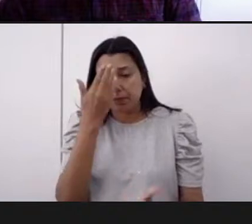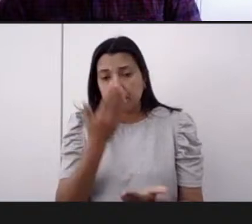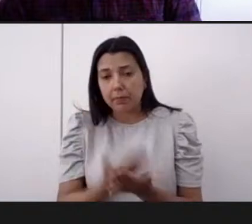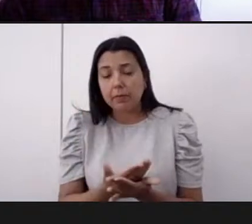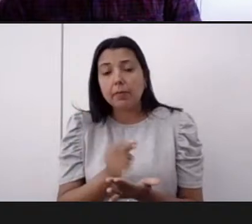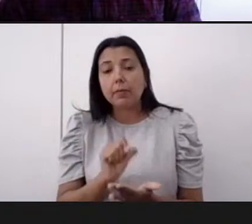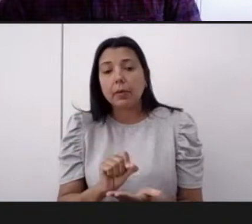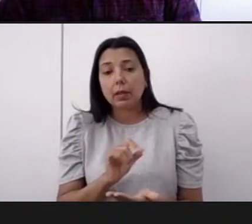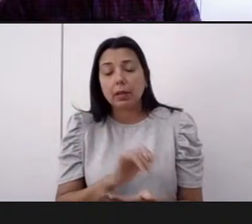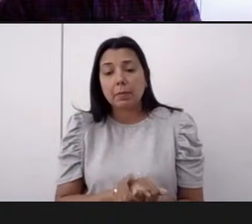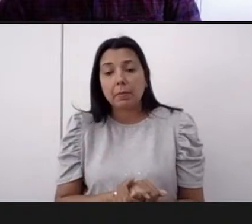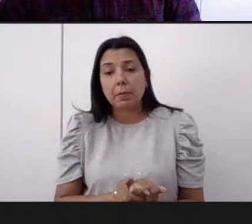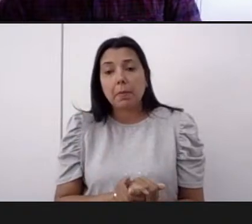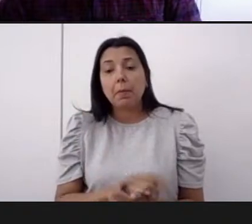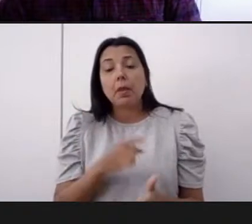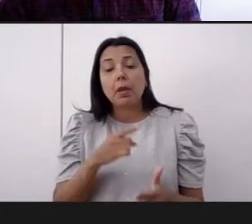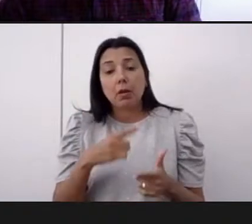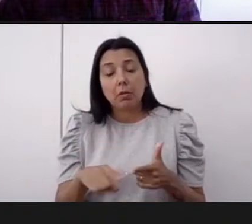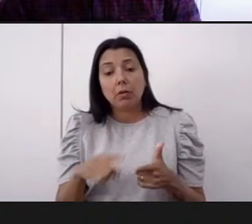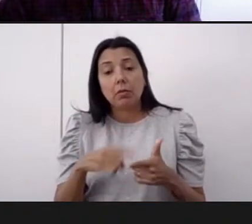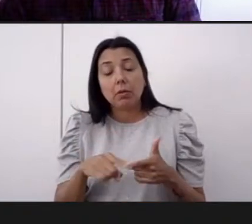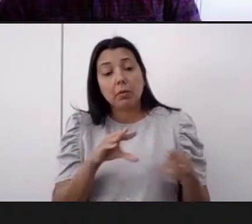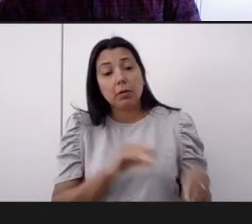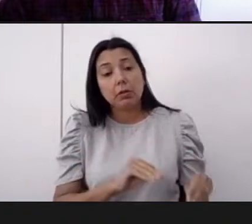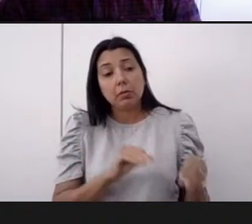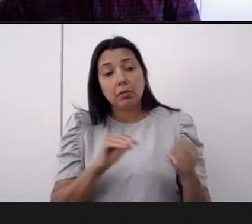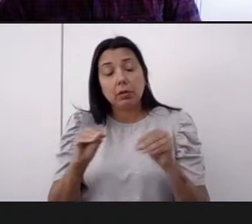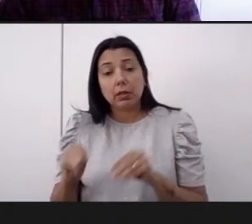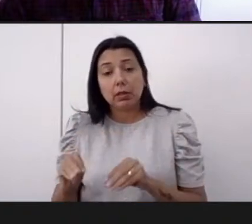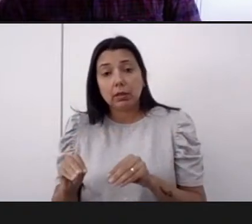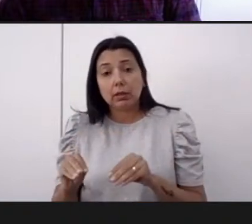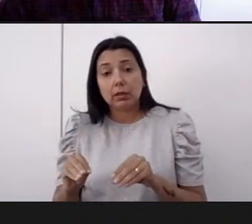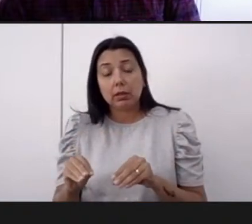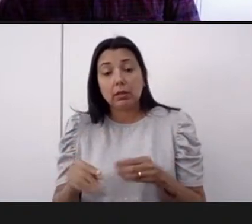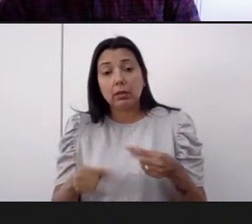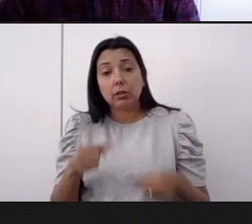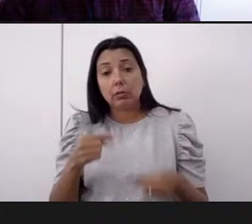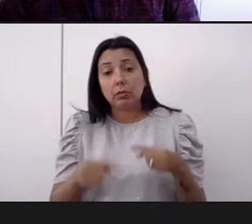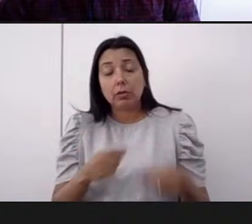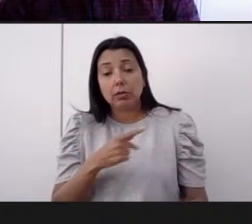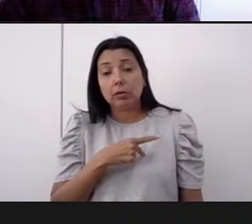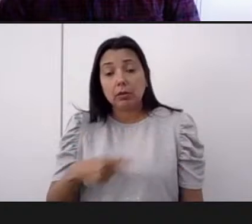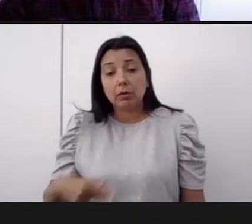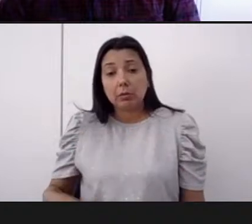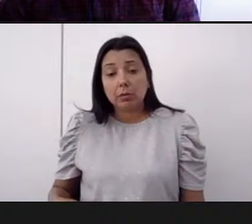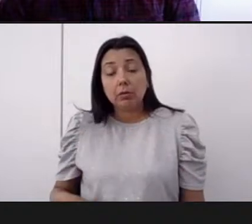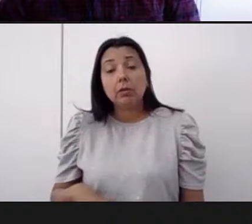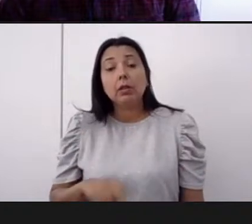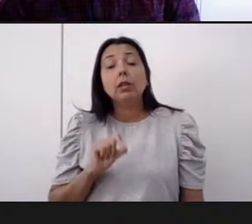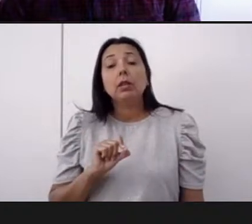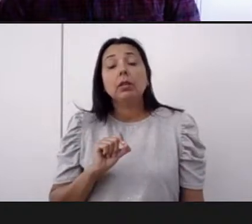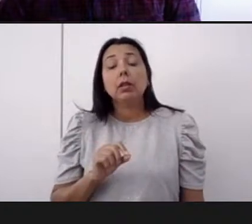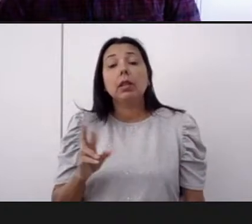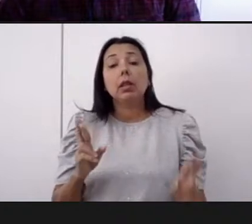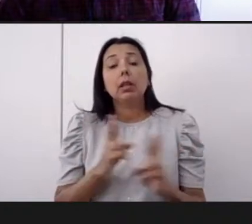of changing public policy, and it's a question of power relations.